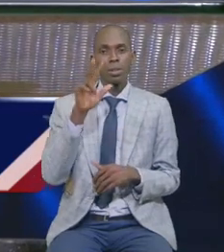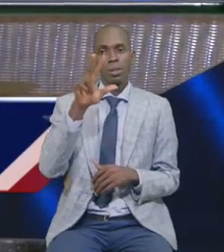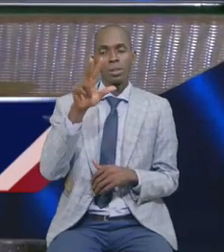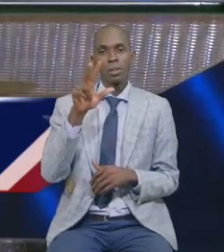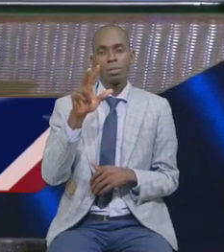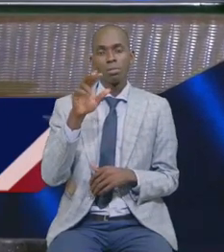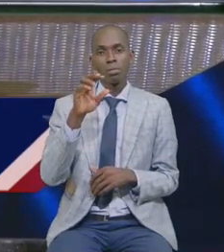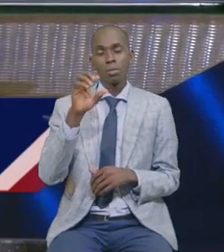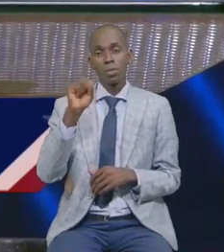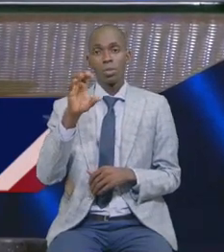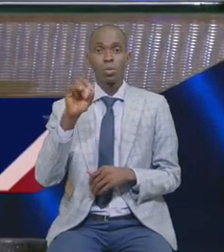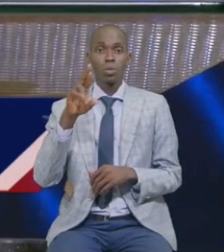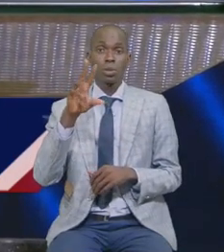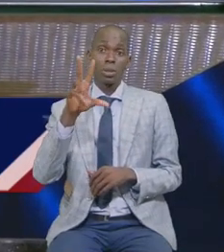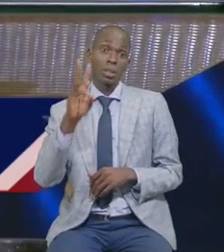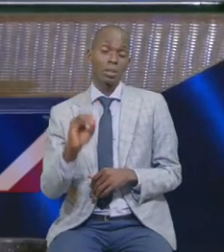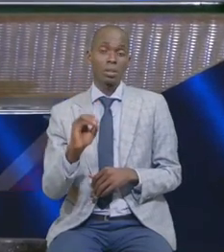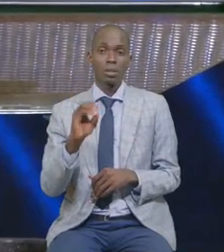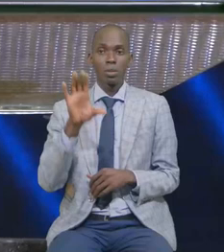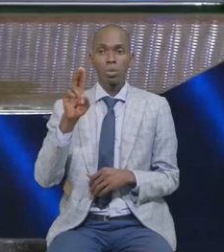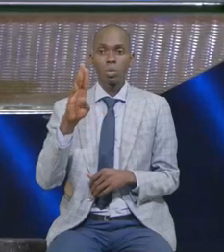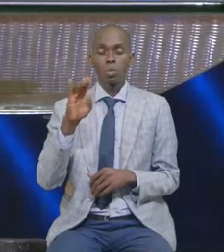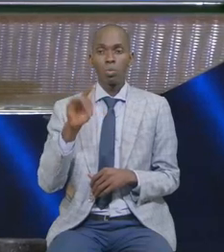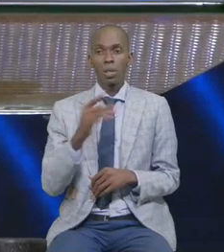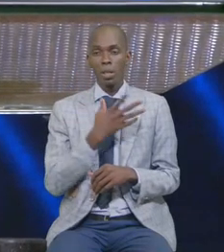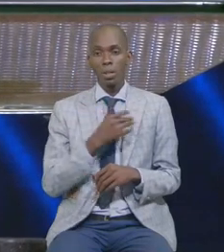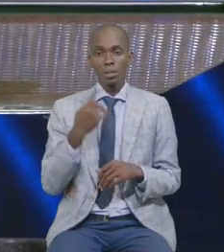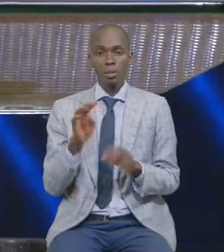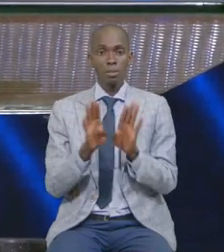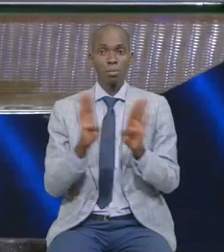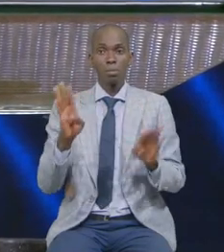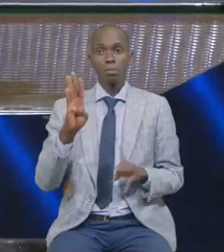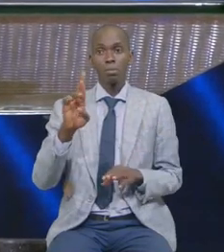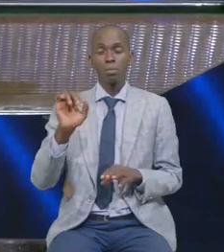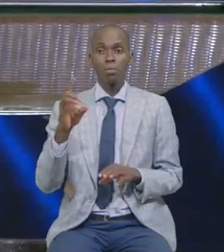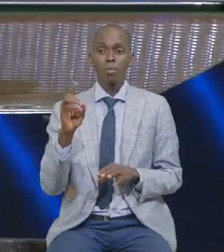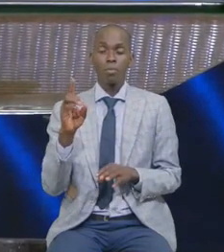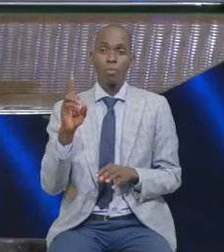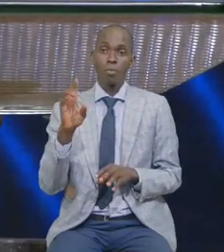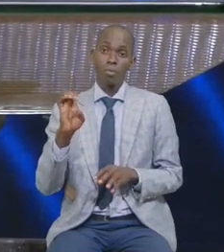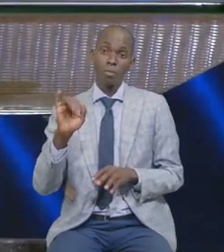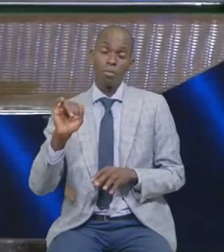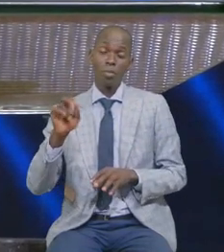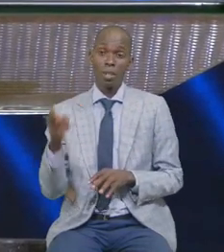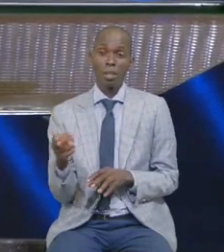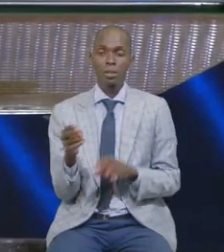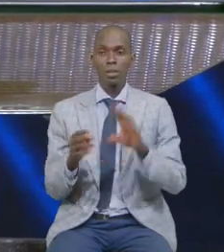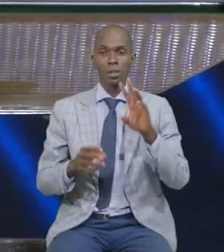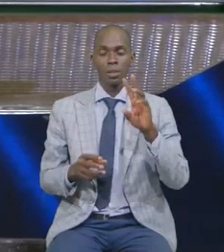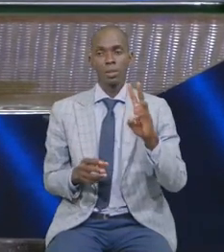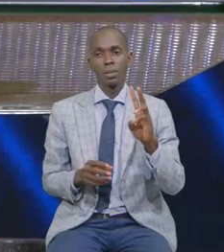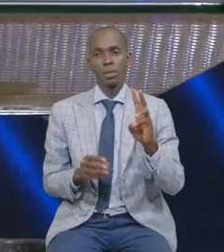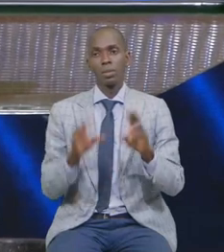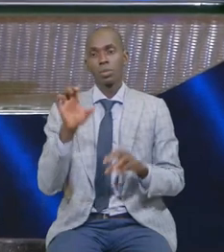score cubits and the breast thereof six cubits and you search each up